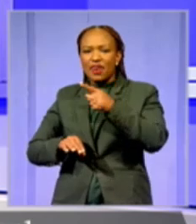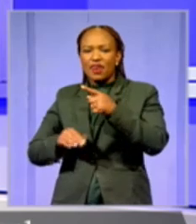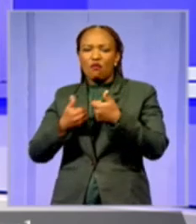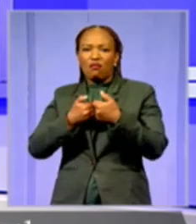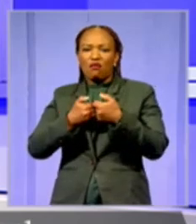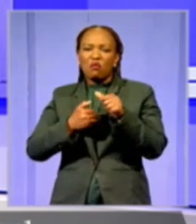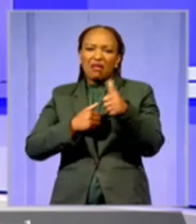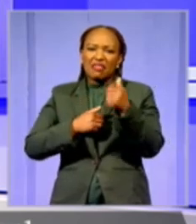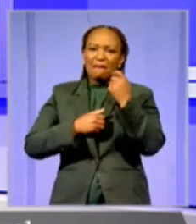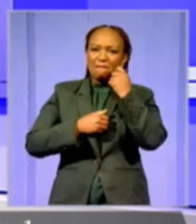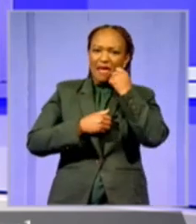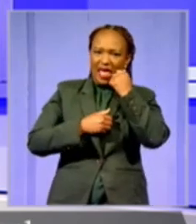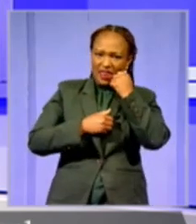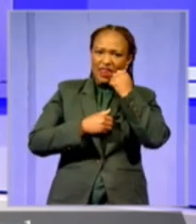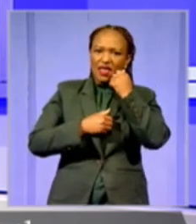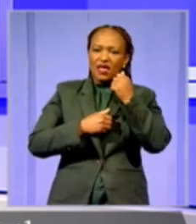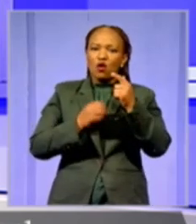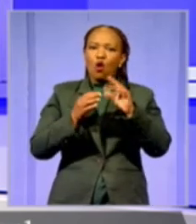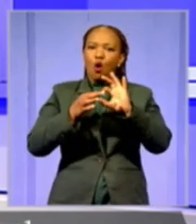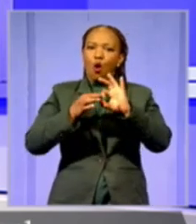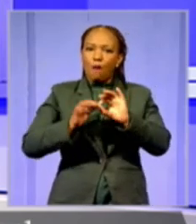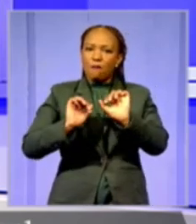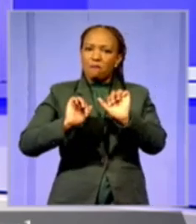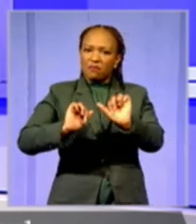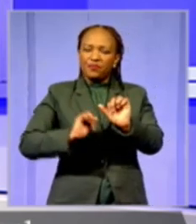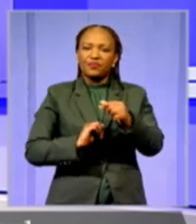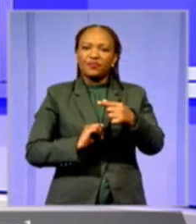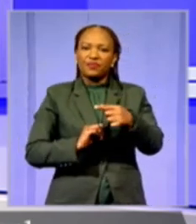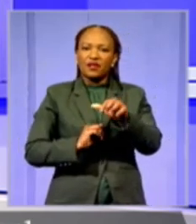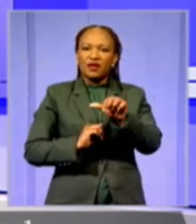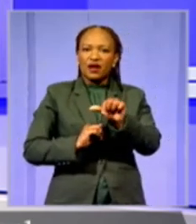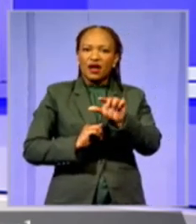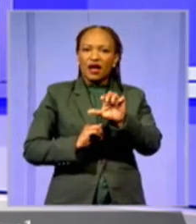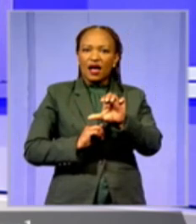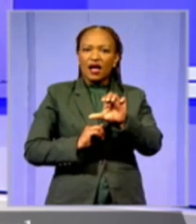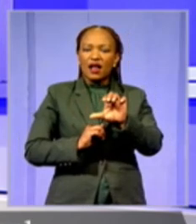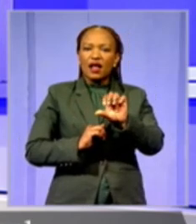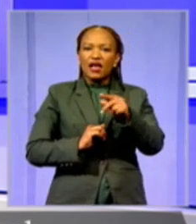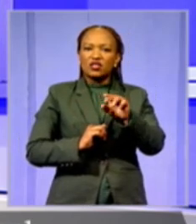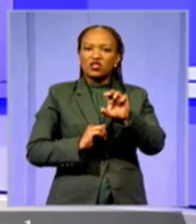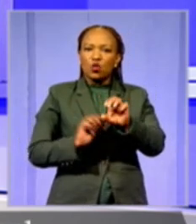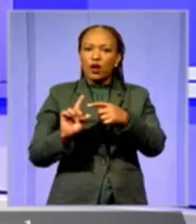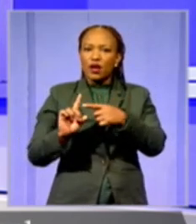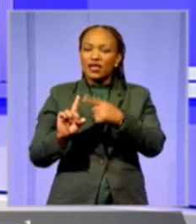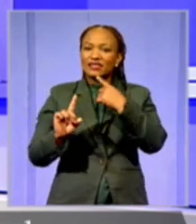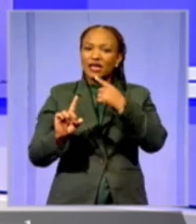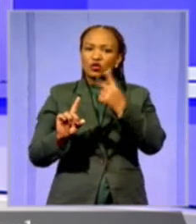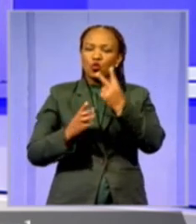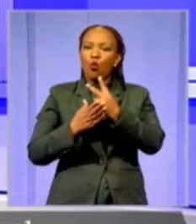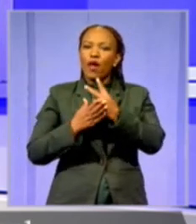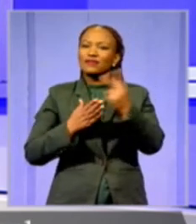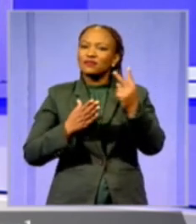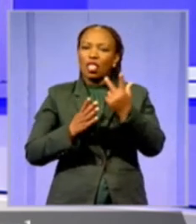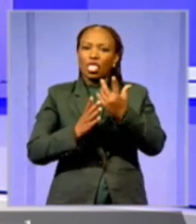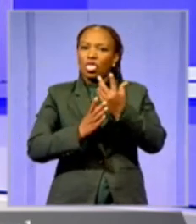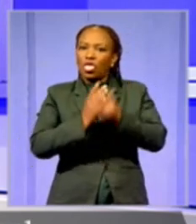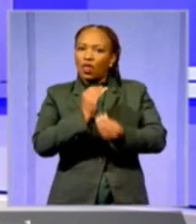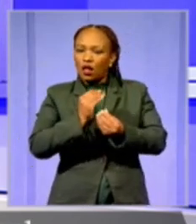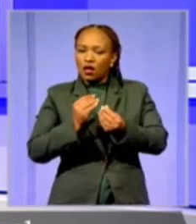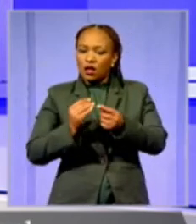legaeng la gagwe le le lotletsweng kwa Galeshewe. Lelapa la moswi la re o ntse a timetse dibeke di le 2 pele setopo sa gagwe se